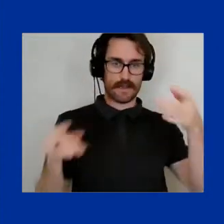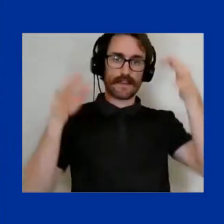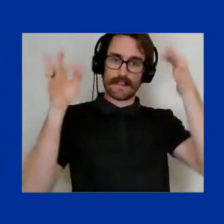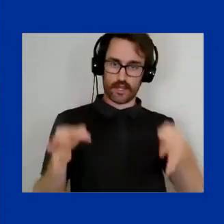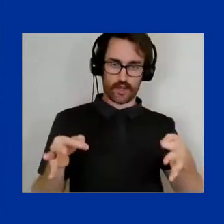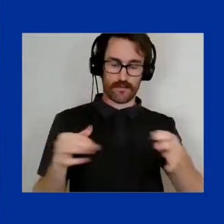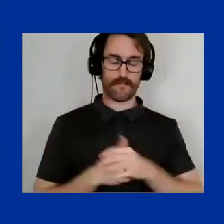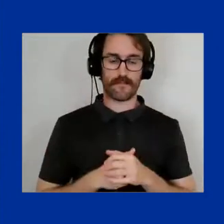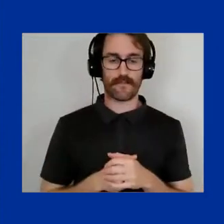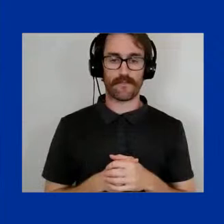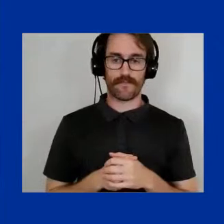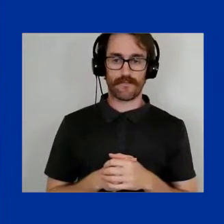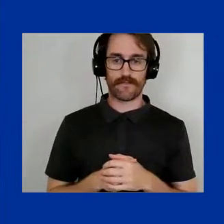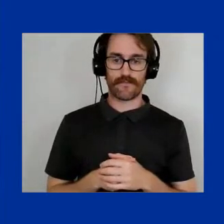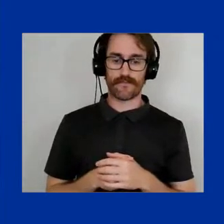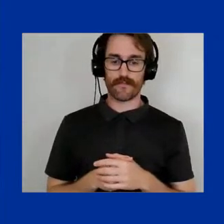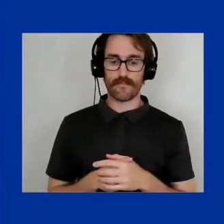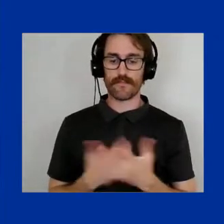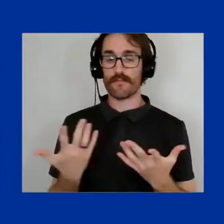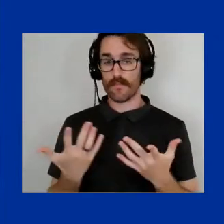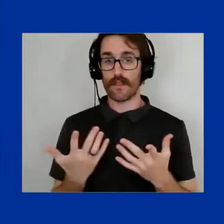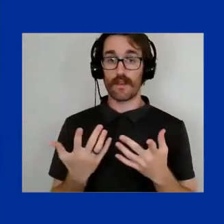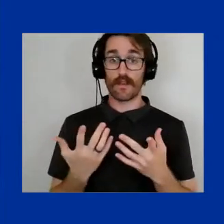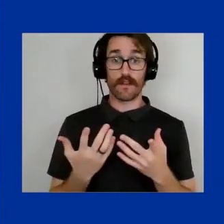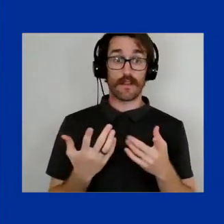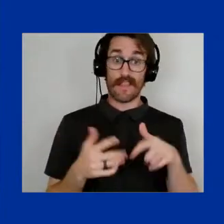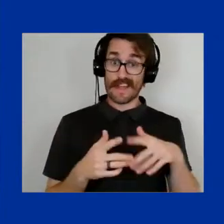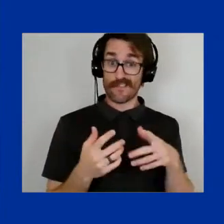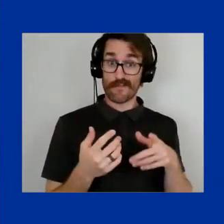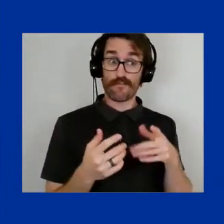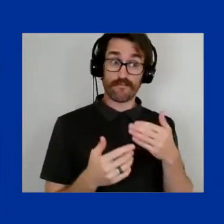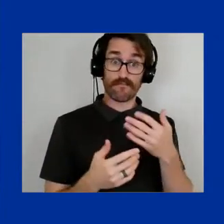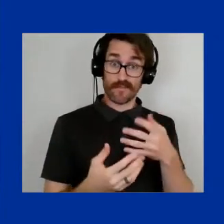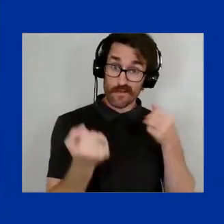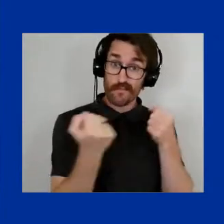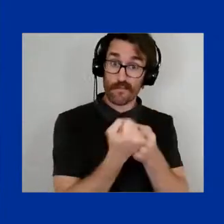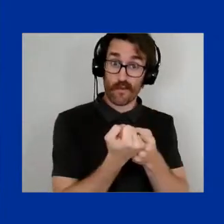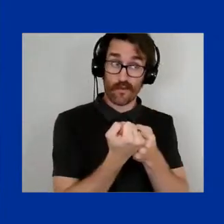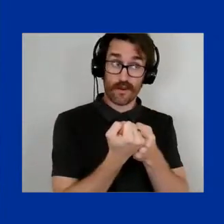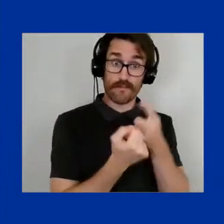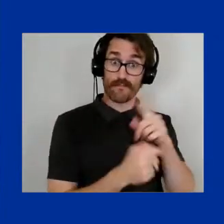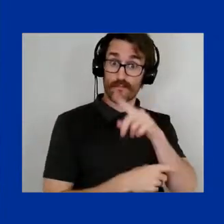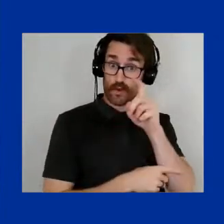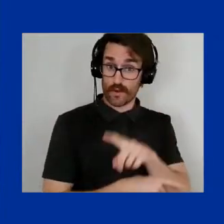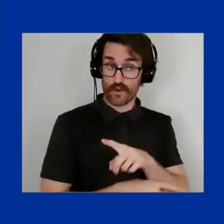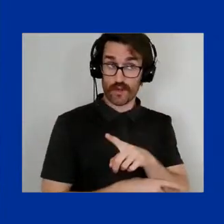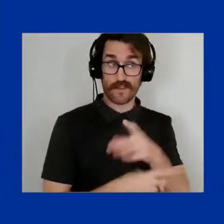Not only is it being supported, but it is being taken with